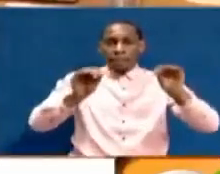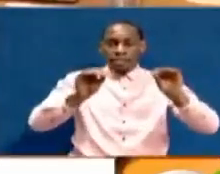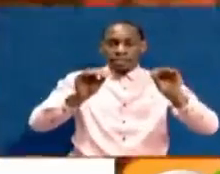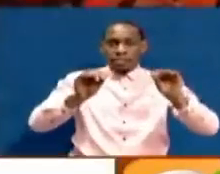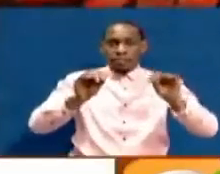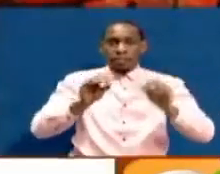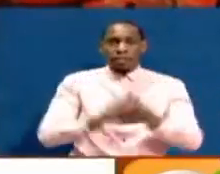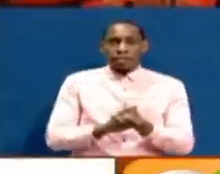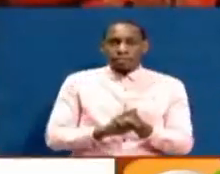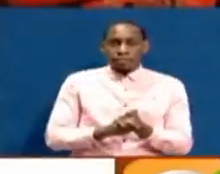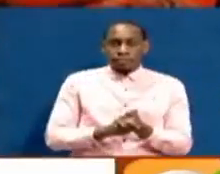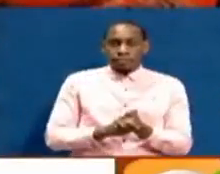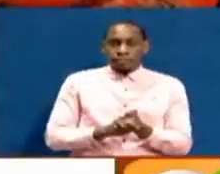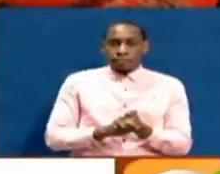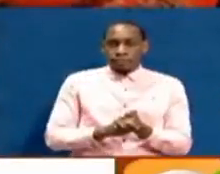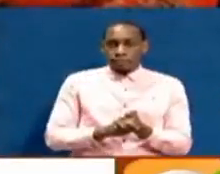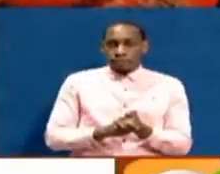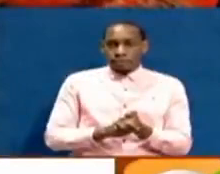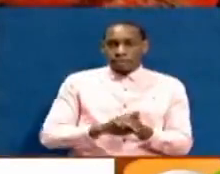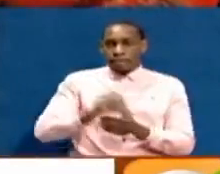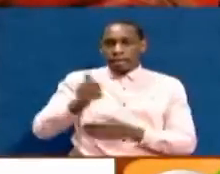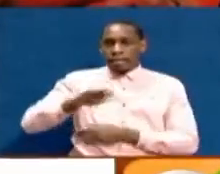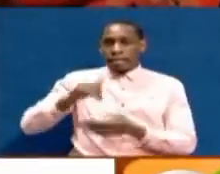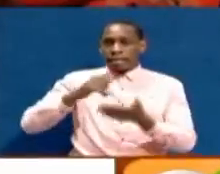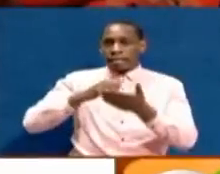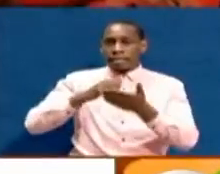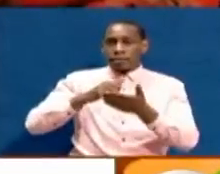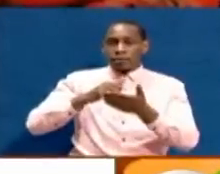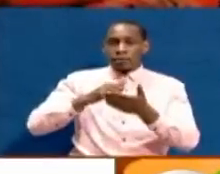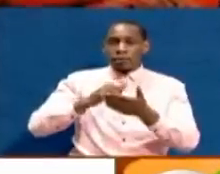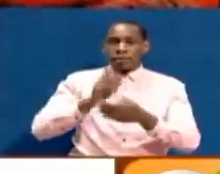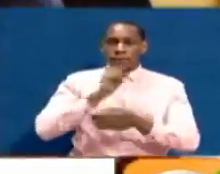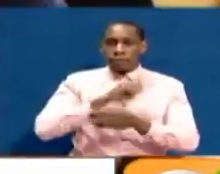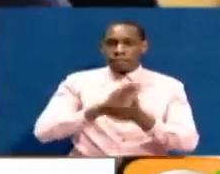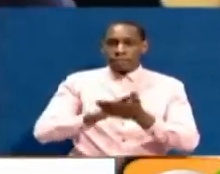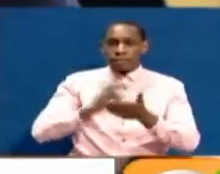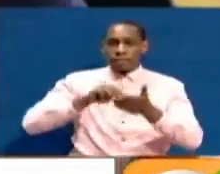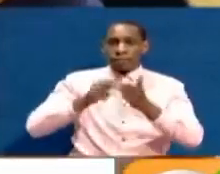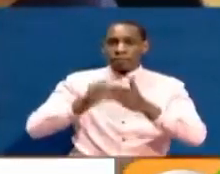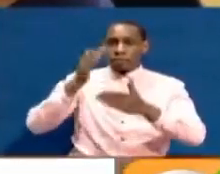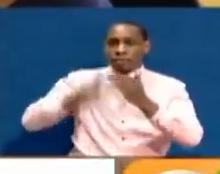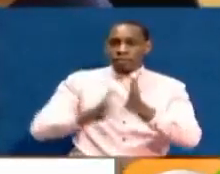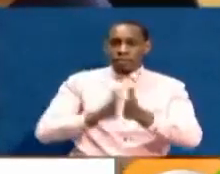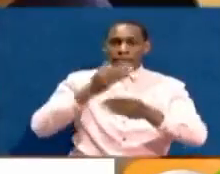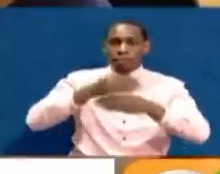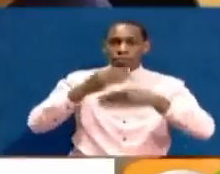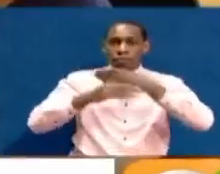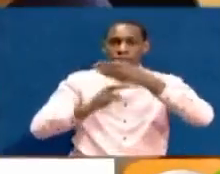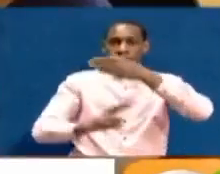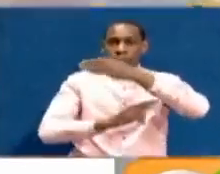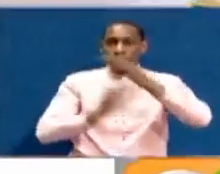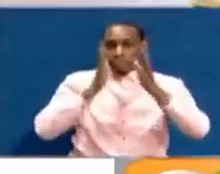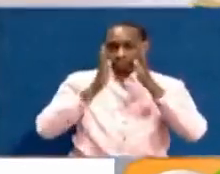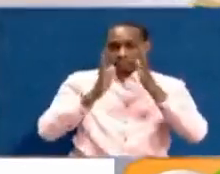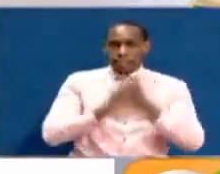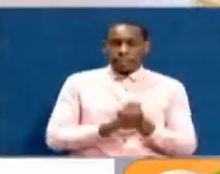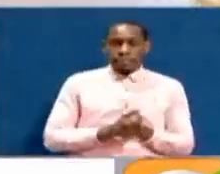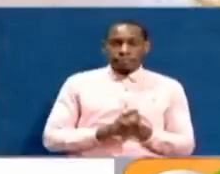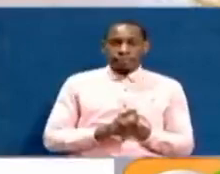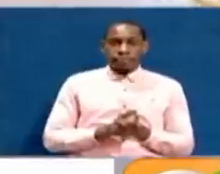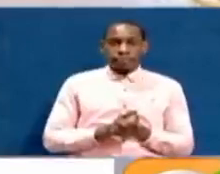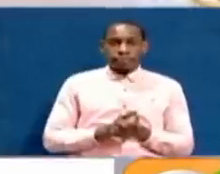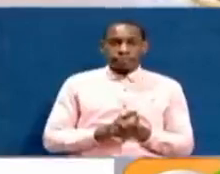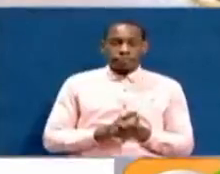the government's Big Four agenda. Other key areas include completion of stalled projects and the Building Bridges Initiative